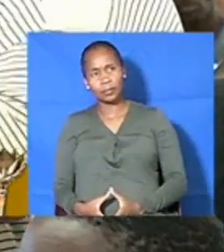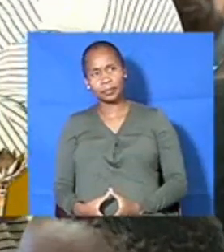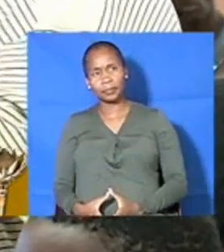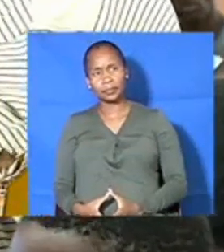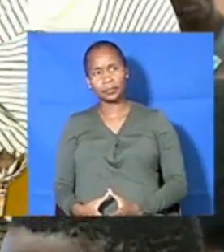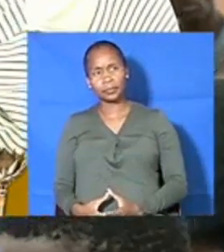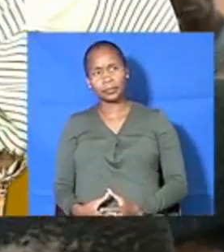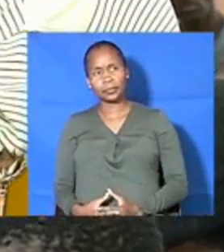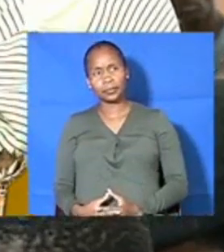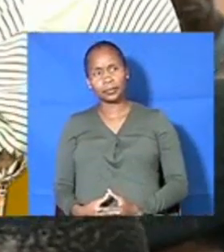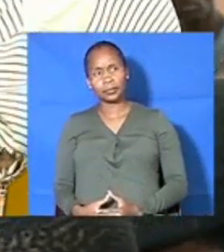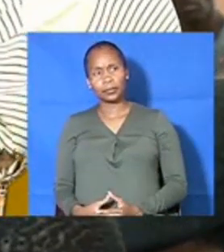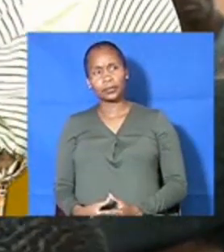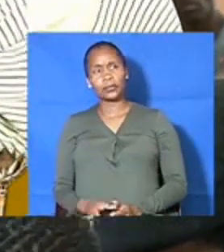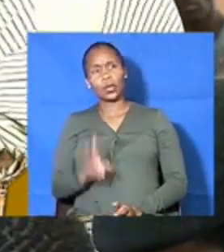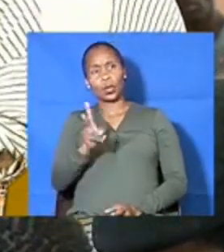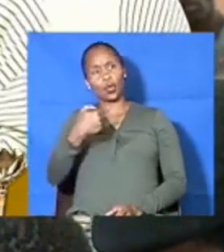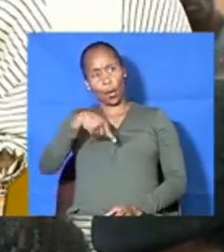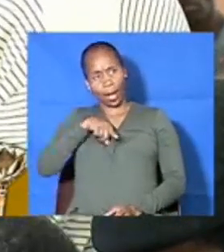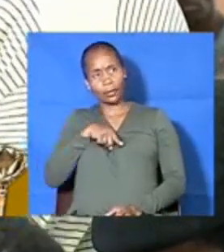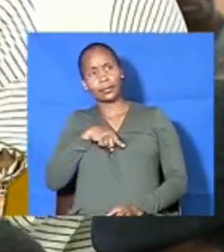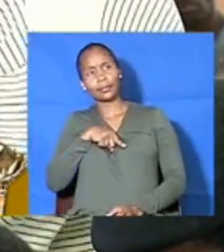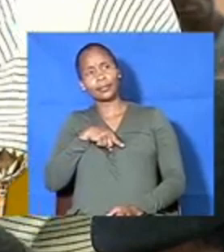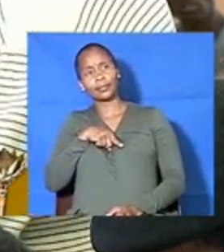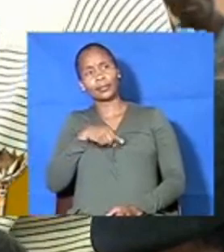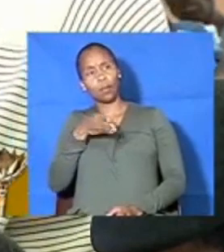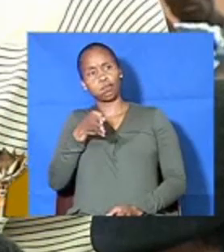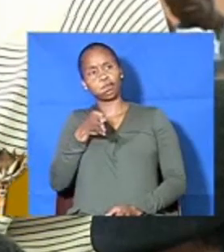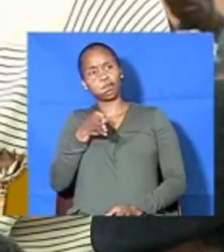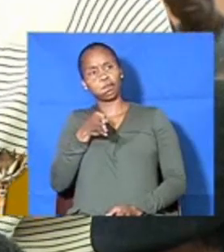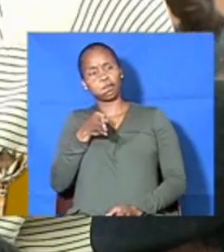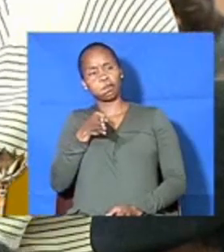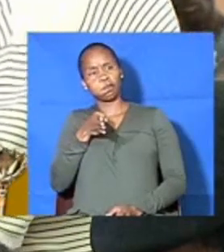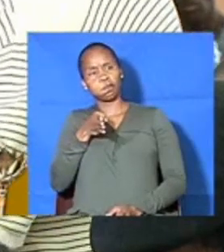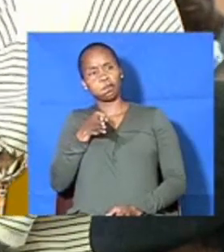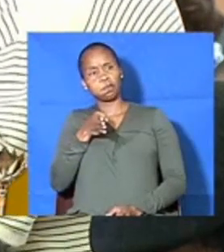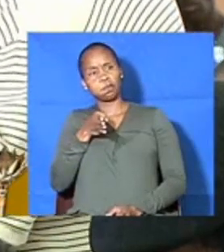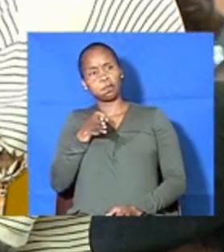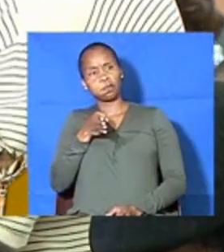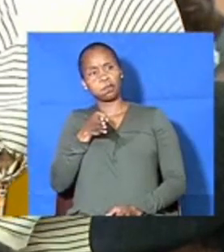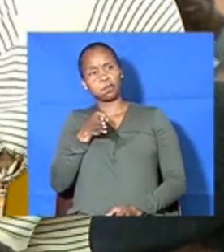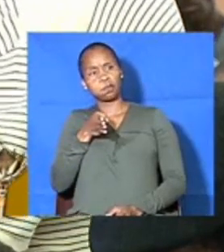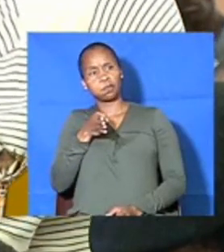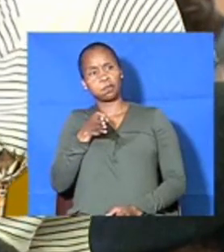Reality will hunt them. I thank you very much. Okay.